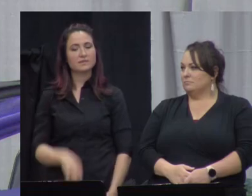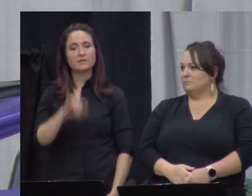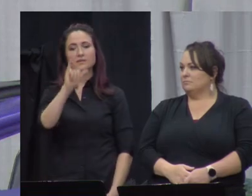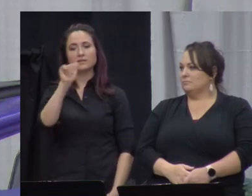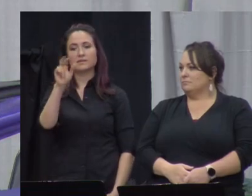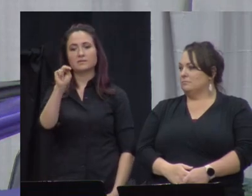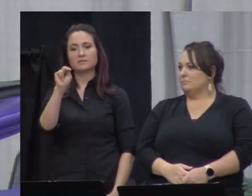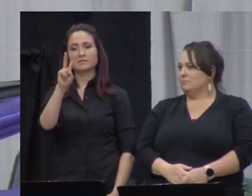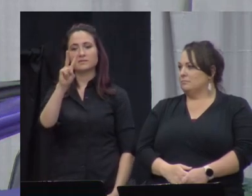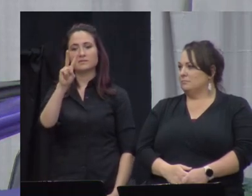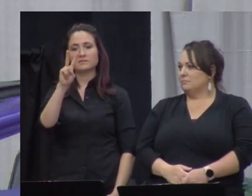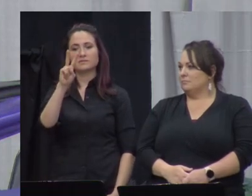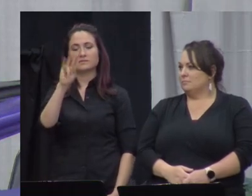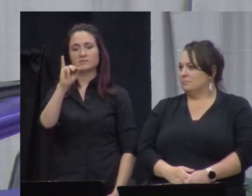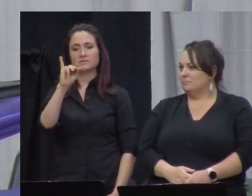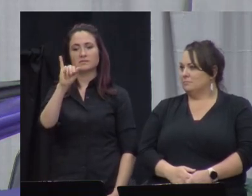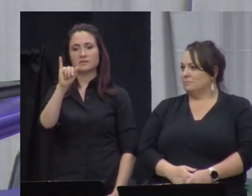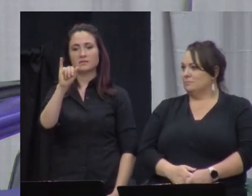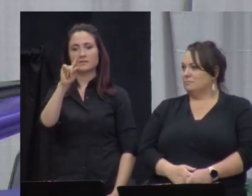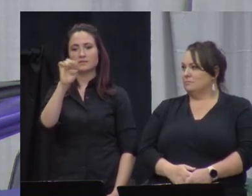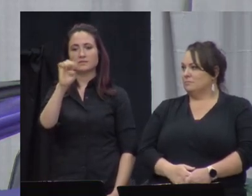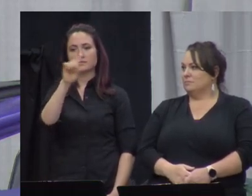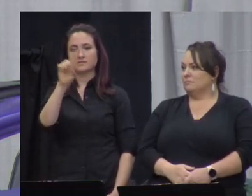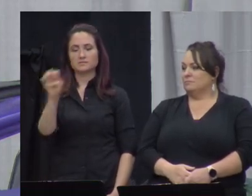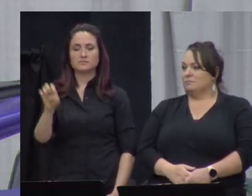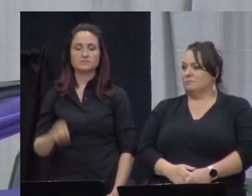Ian Vias.